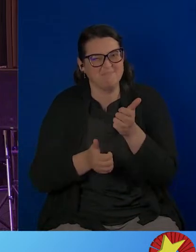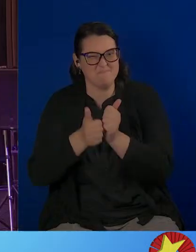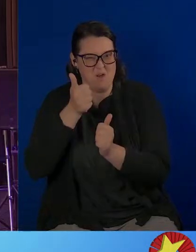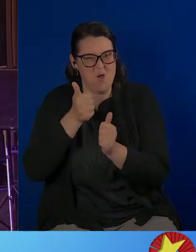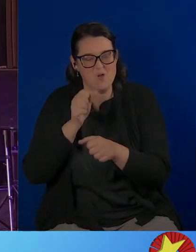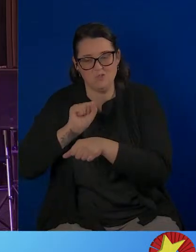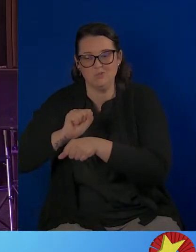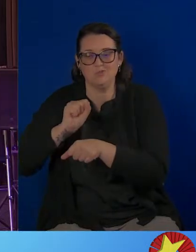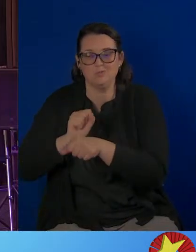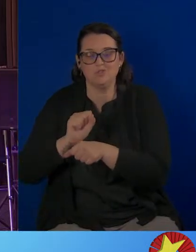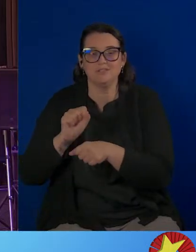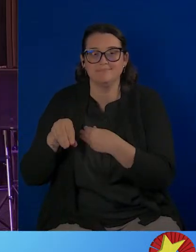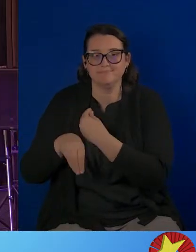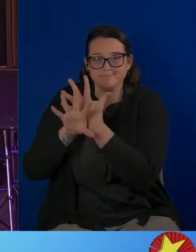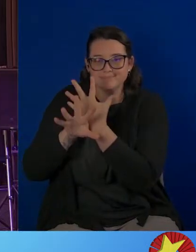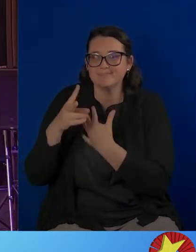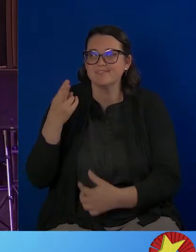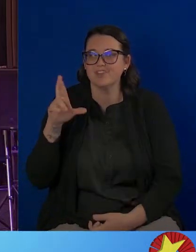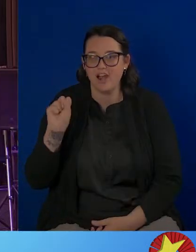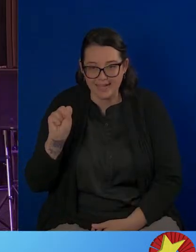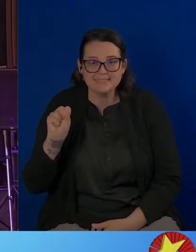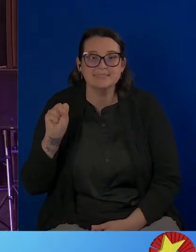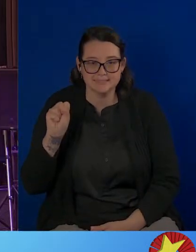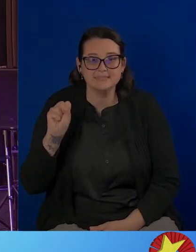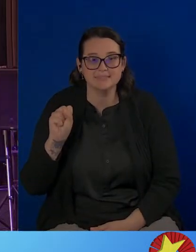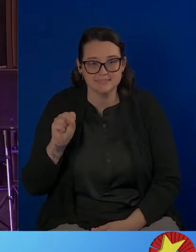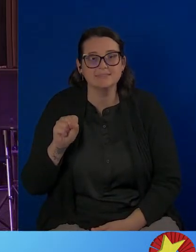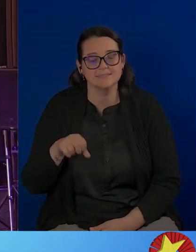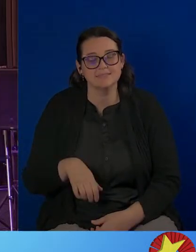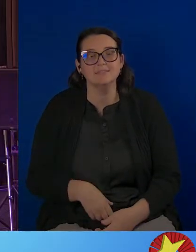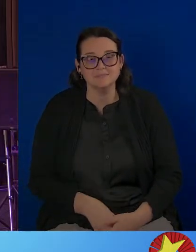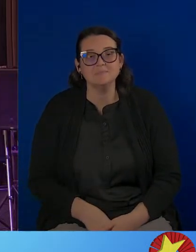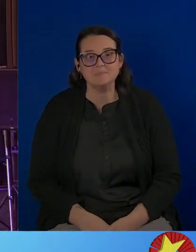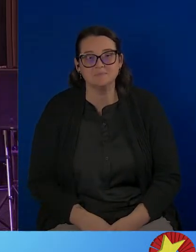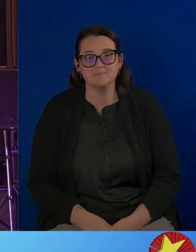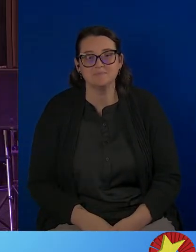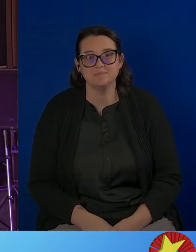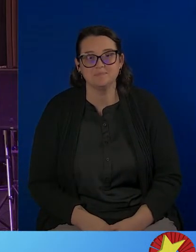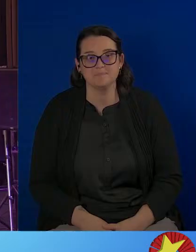telecommunication services and the video relay service system.